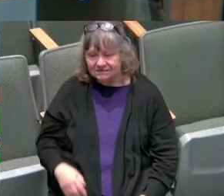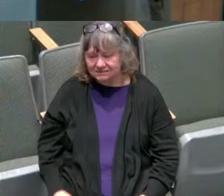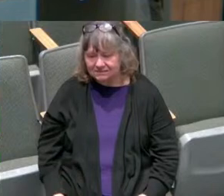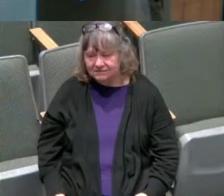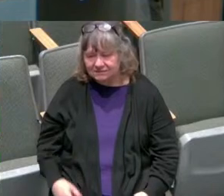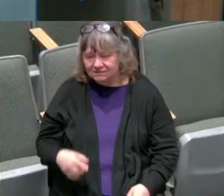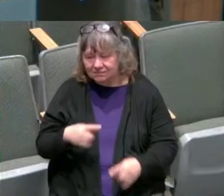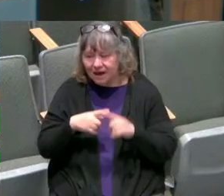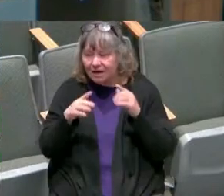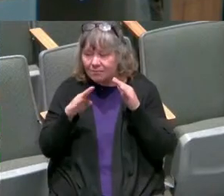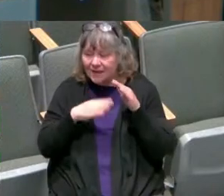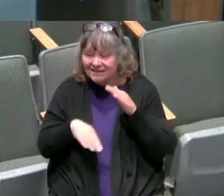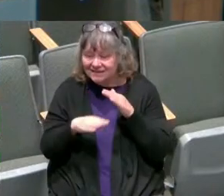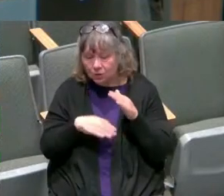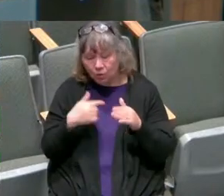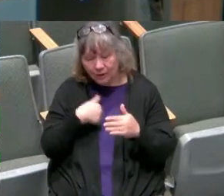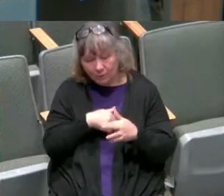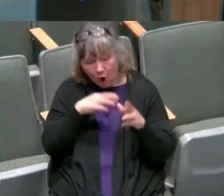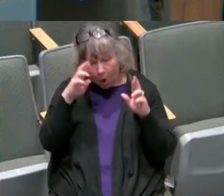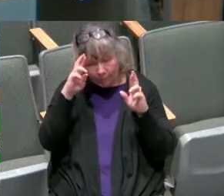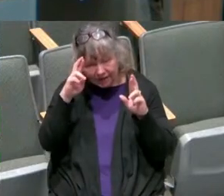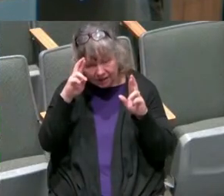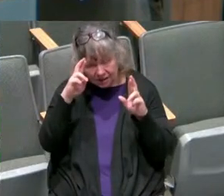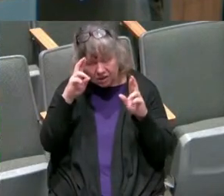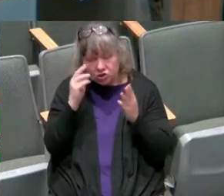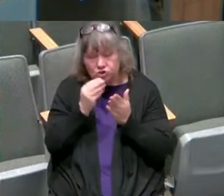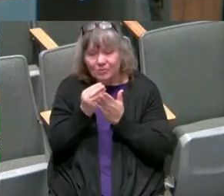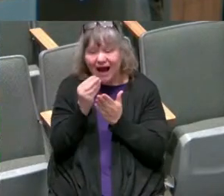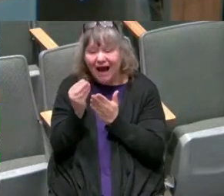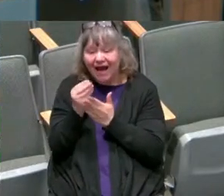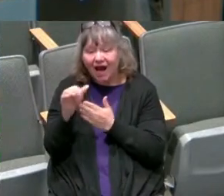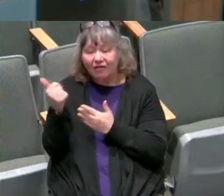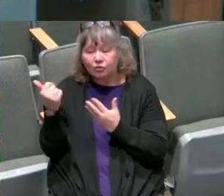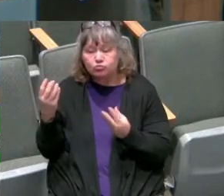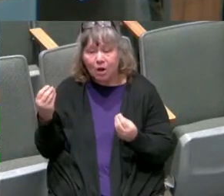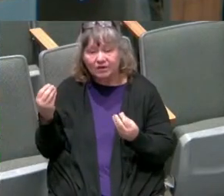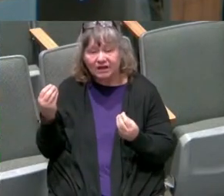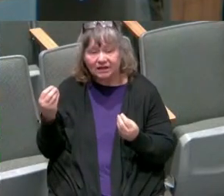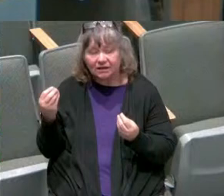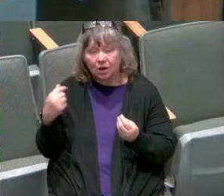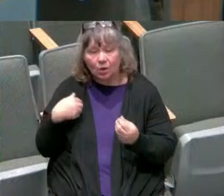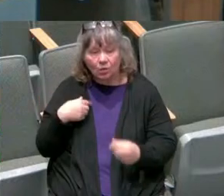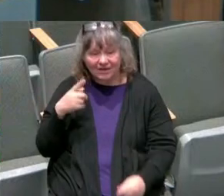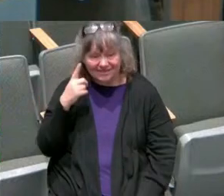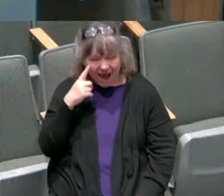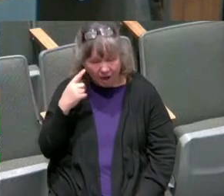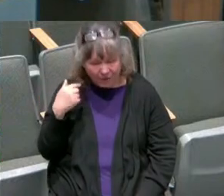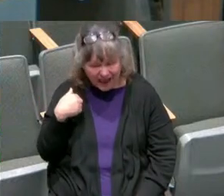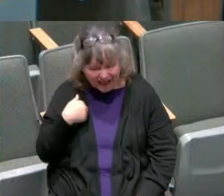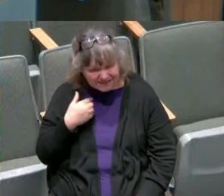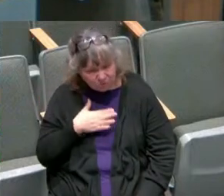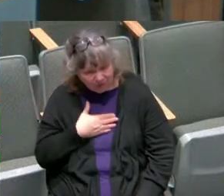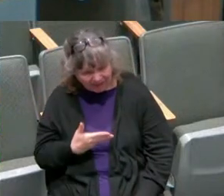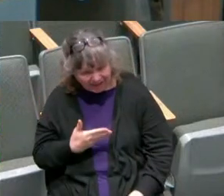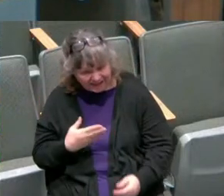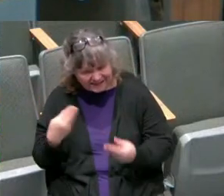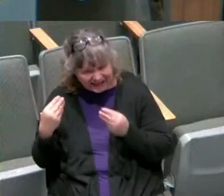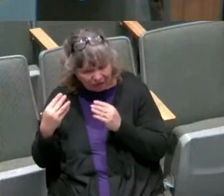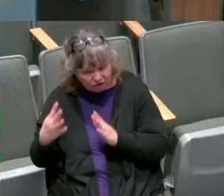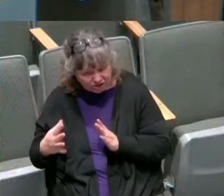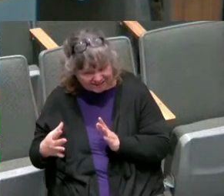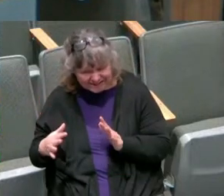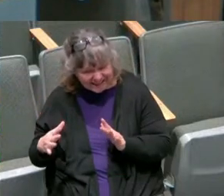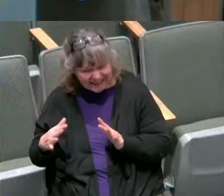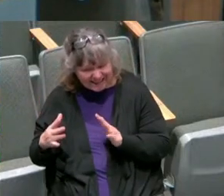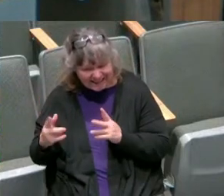basically we were hoping to buy a bunch more property that we thought we had some willing sellers we didn't